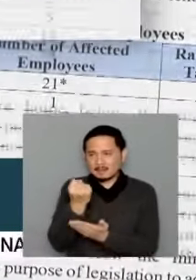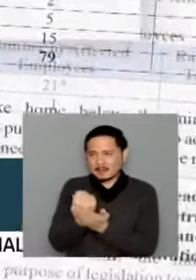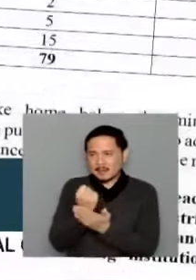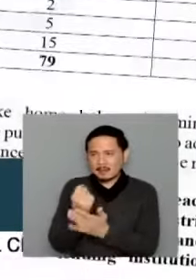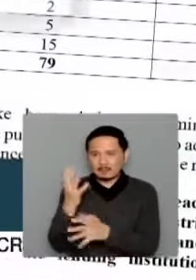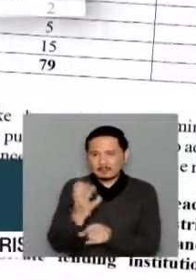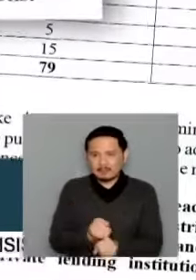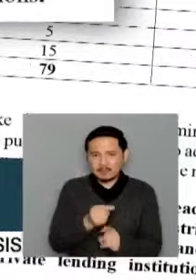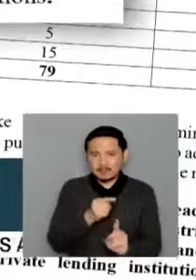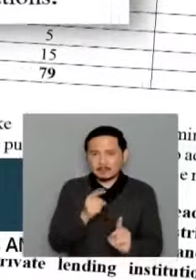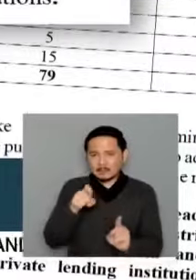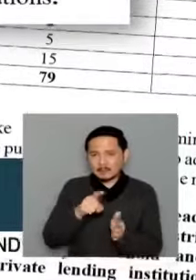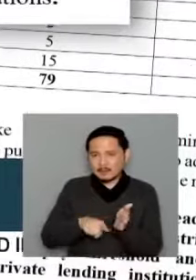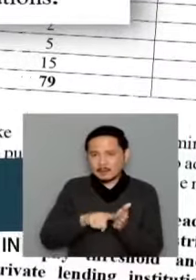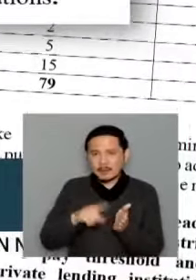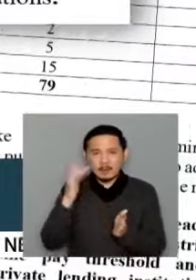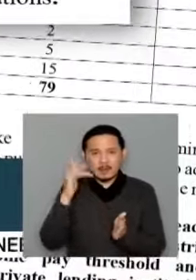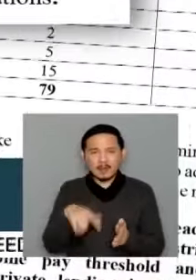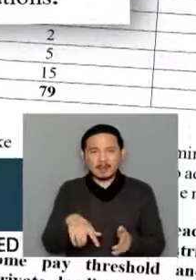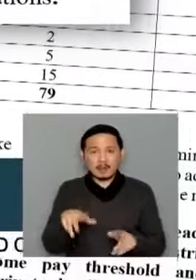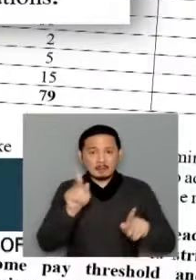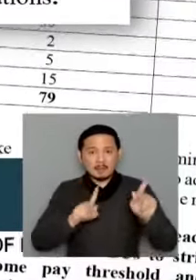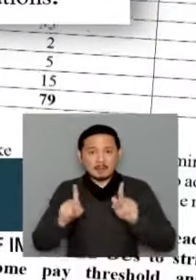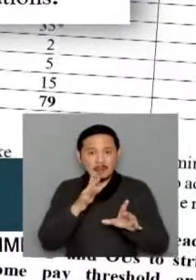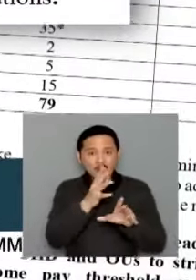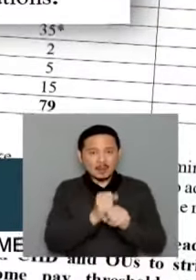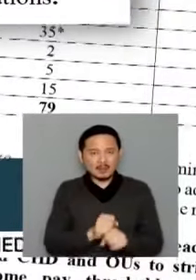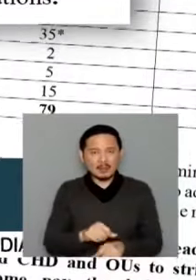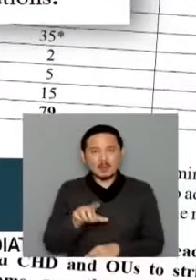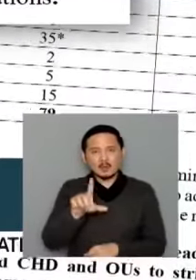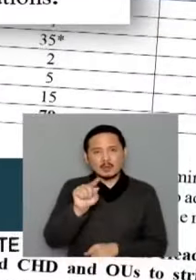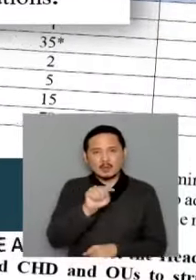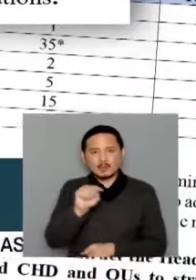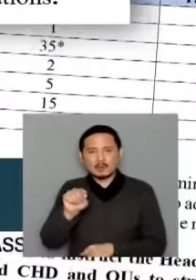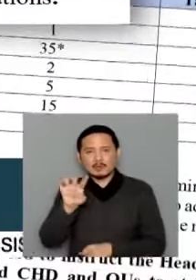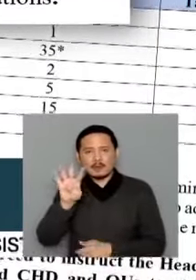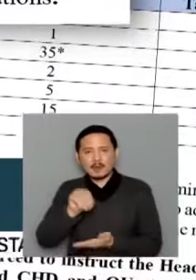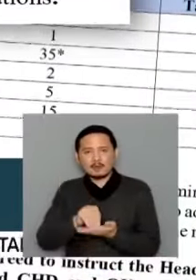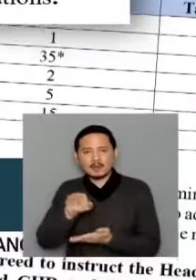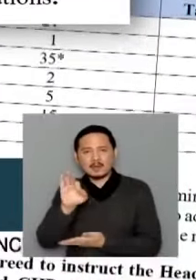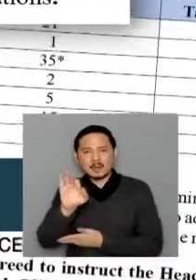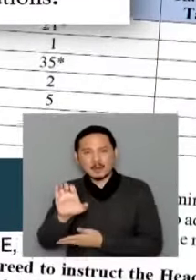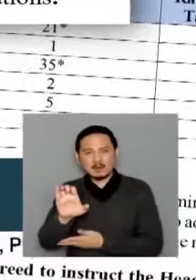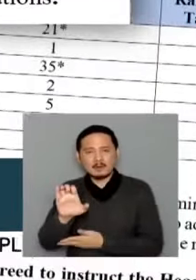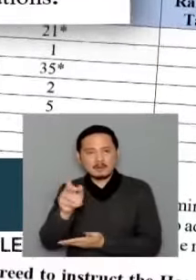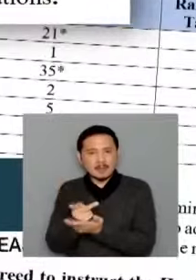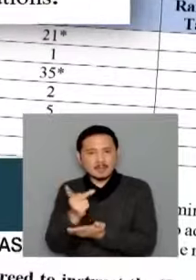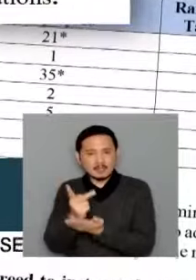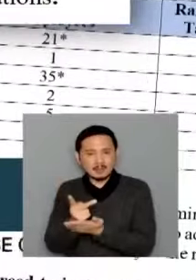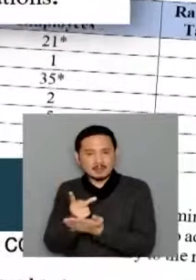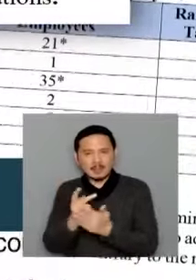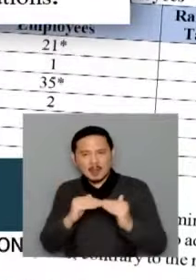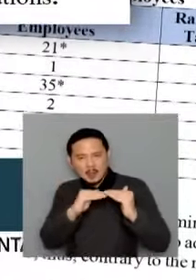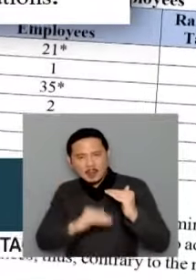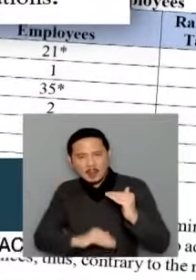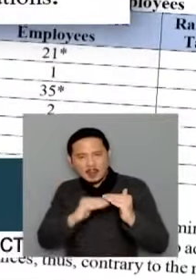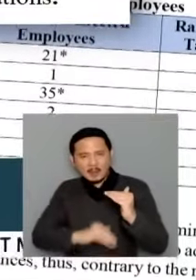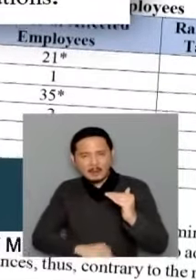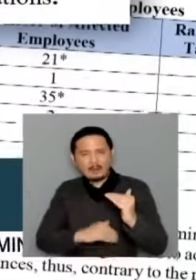employees received take-home pay ranging from 20 to 4,998 pesos below the minimum